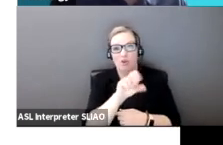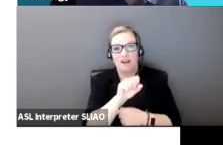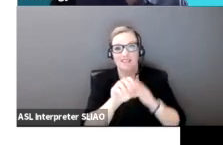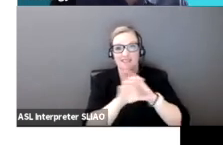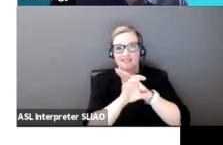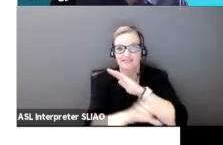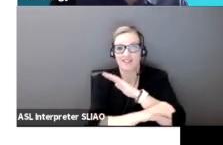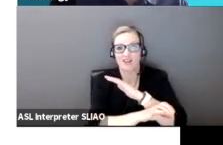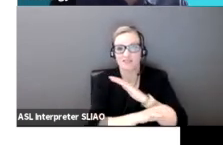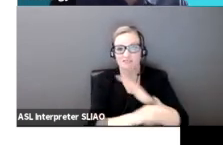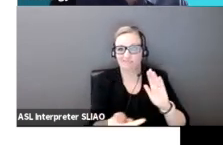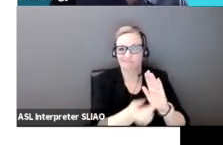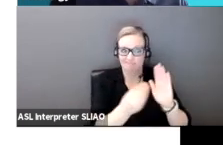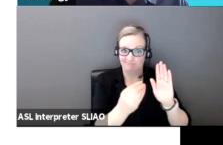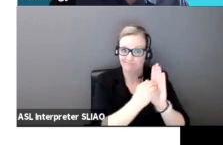one,